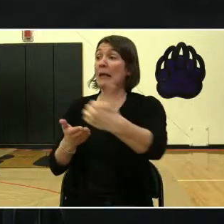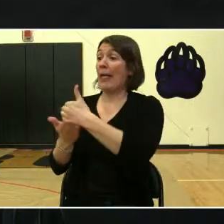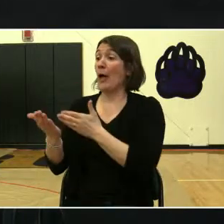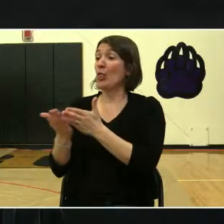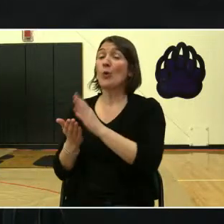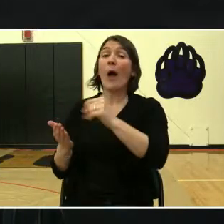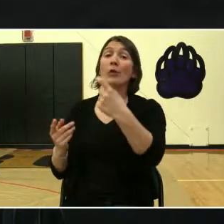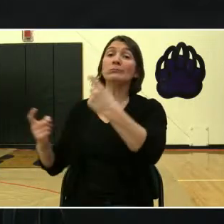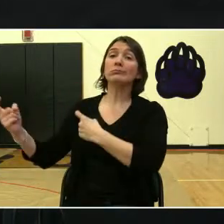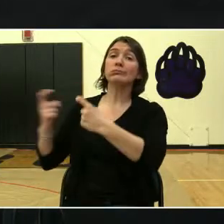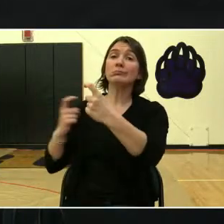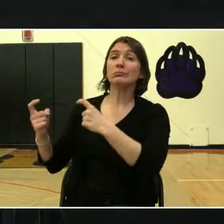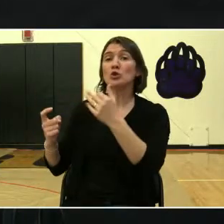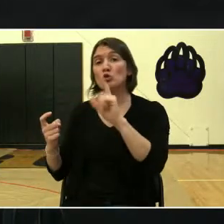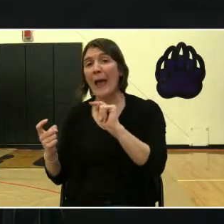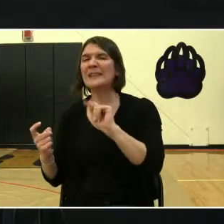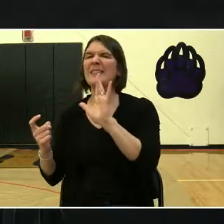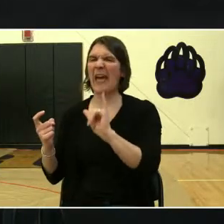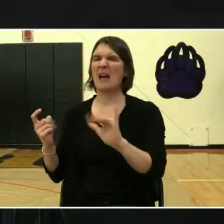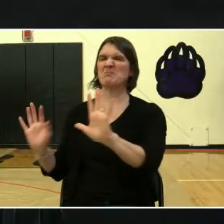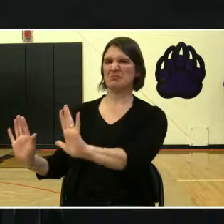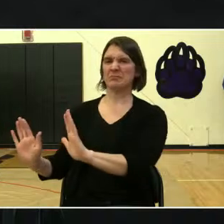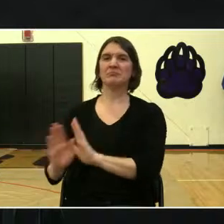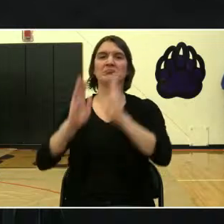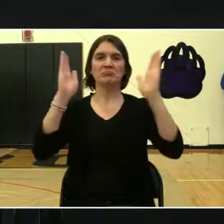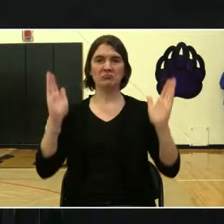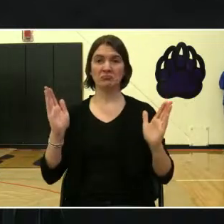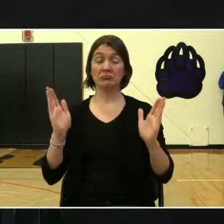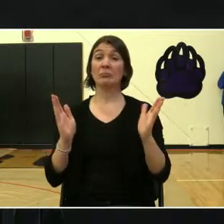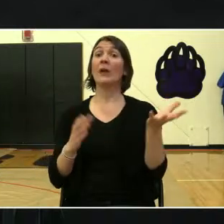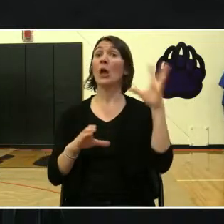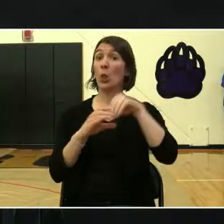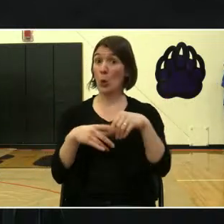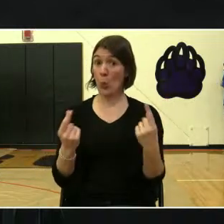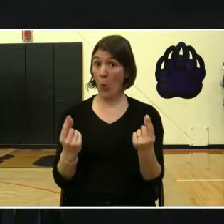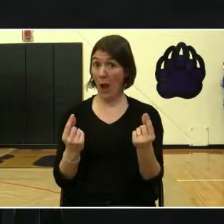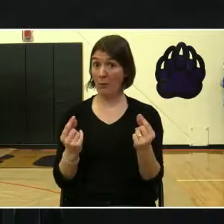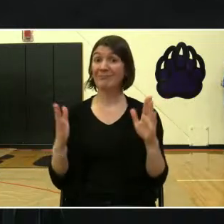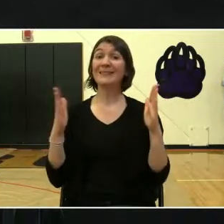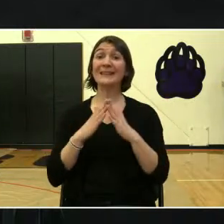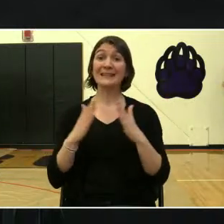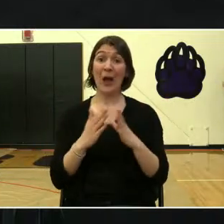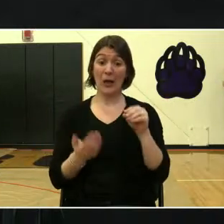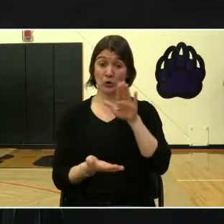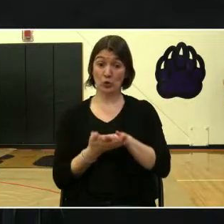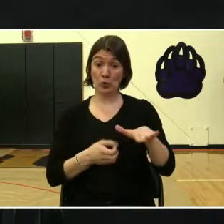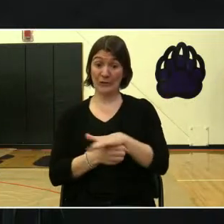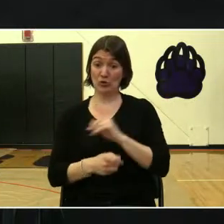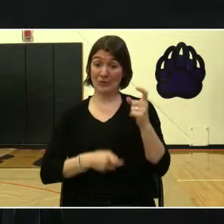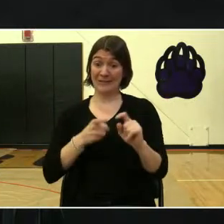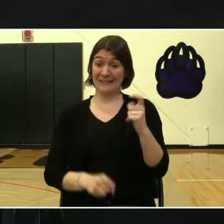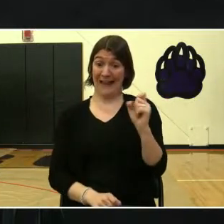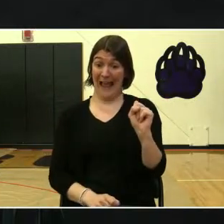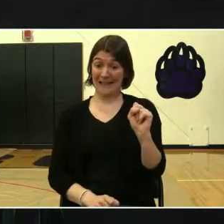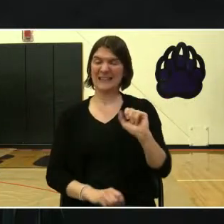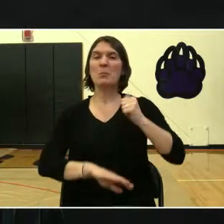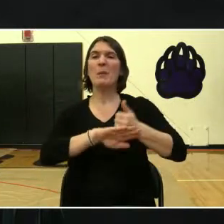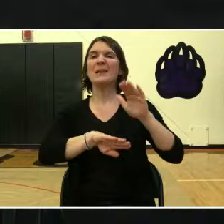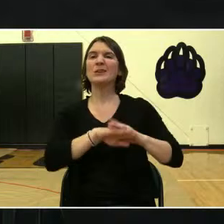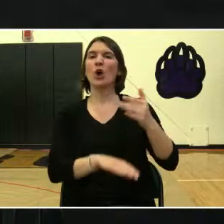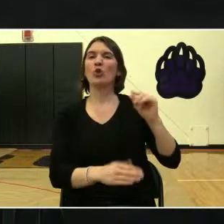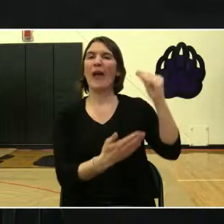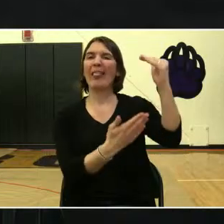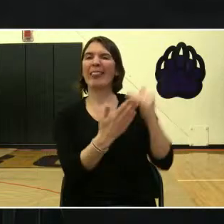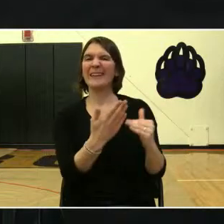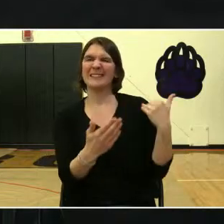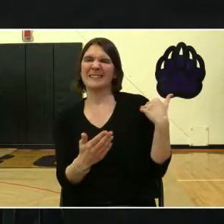of all other sources of revenue collected by the town this motion also provides that the town and School District taxes assessed on the grand list